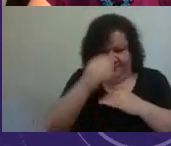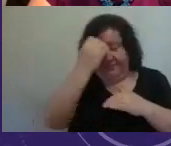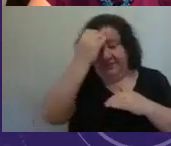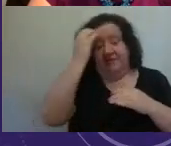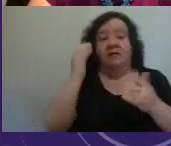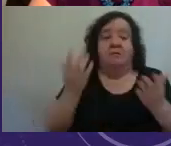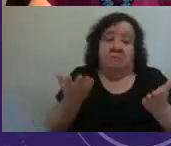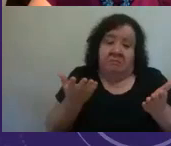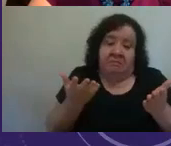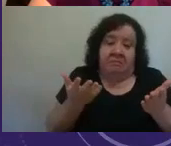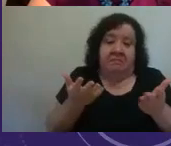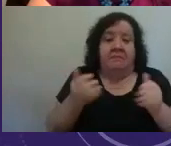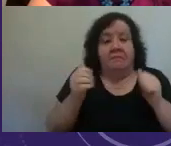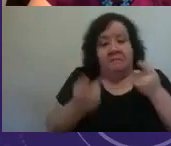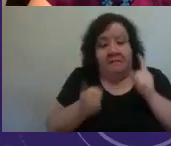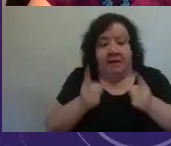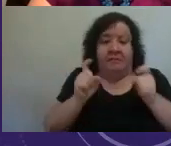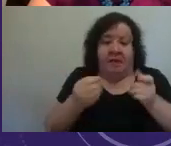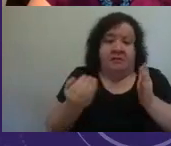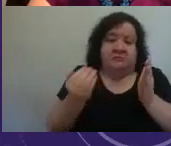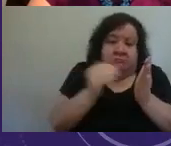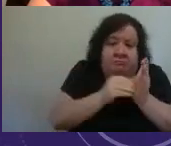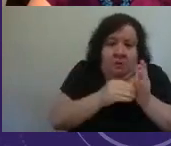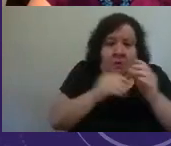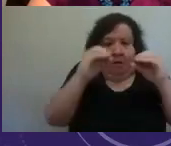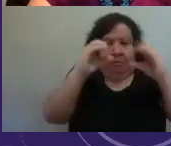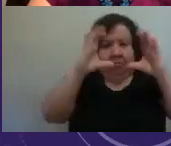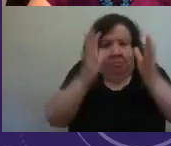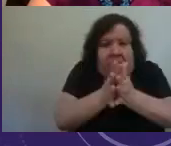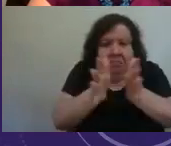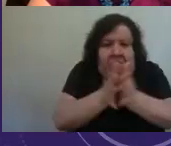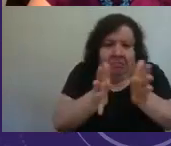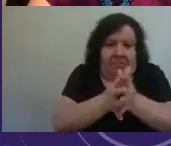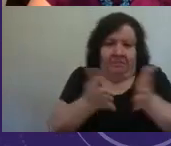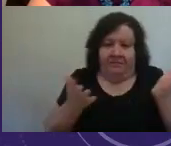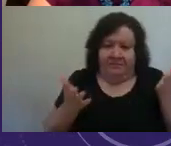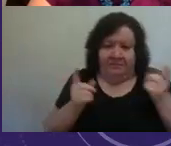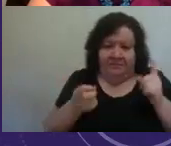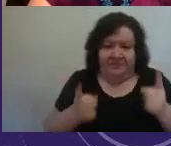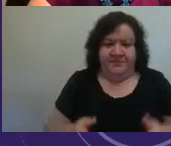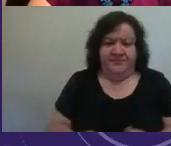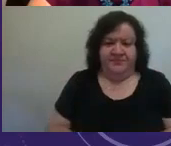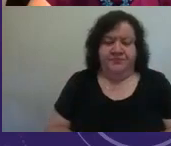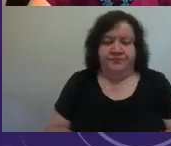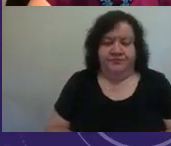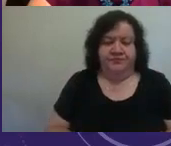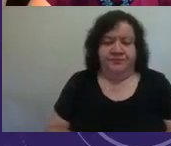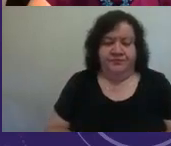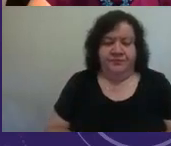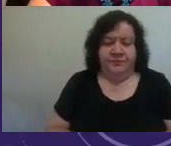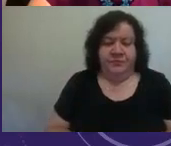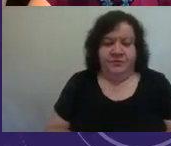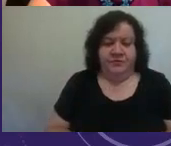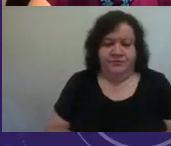preview of, like let me think, for the For Grant Seekers page, the preview of